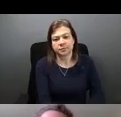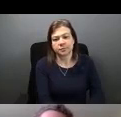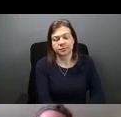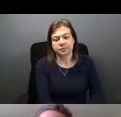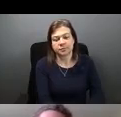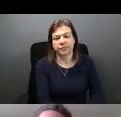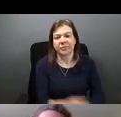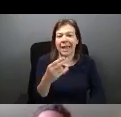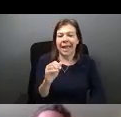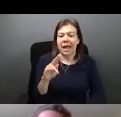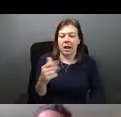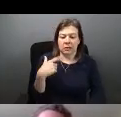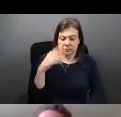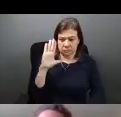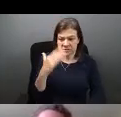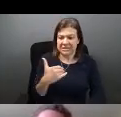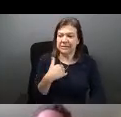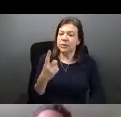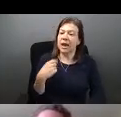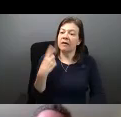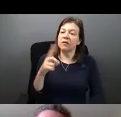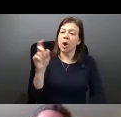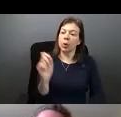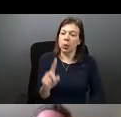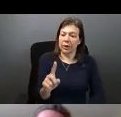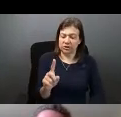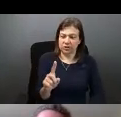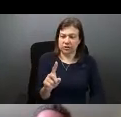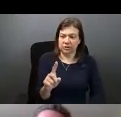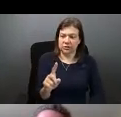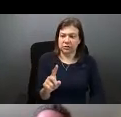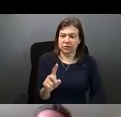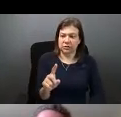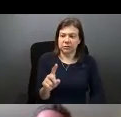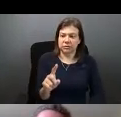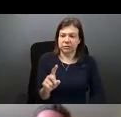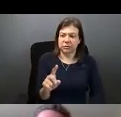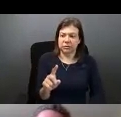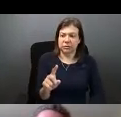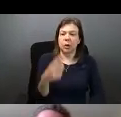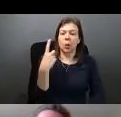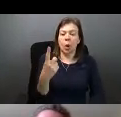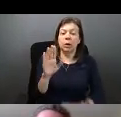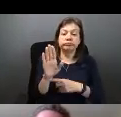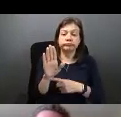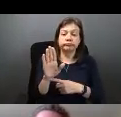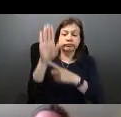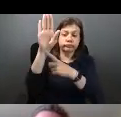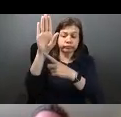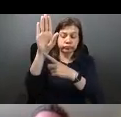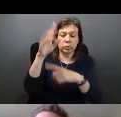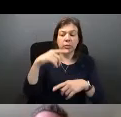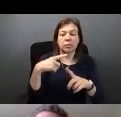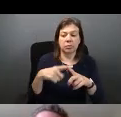Okay, Stephanie, it looks like we do have one question, one person who has raised their